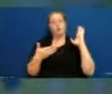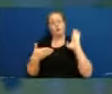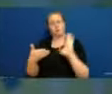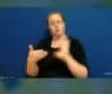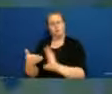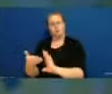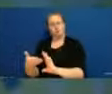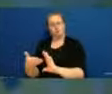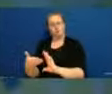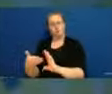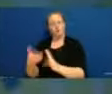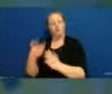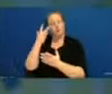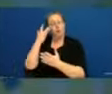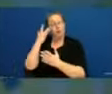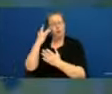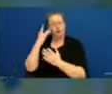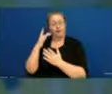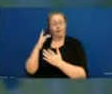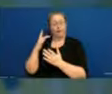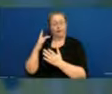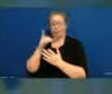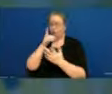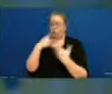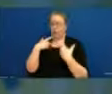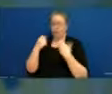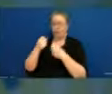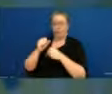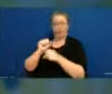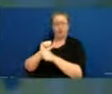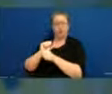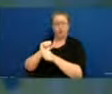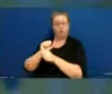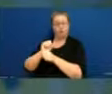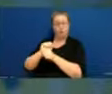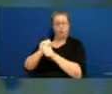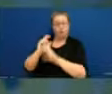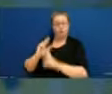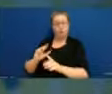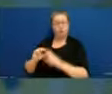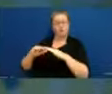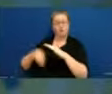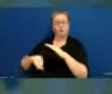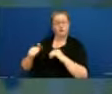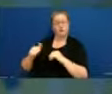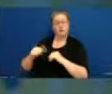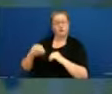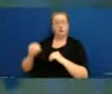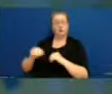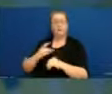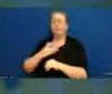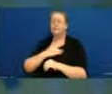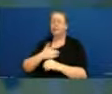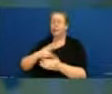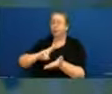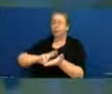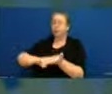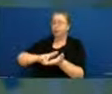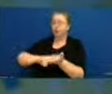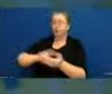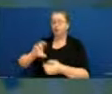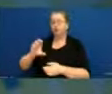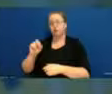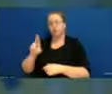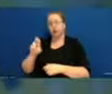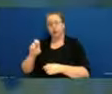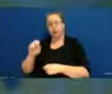than 10% right now of all of our cases are in people who are healthcare workers. The majority of them work as nurses